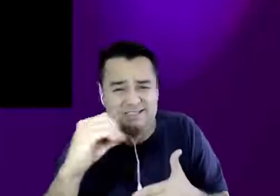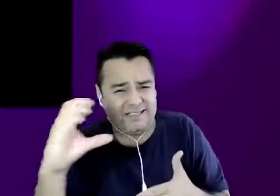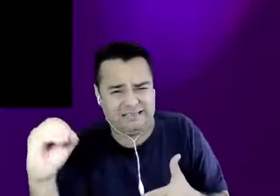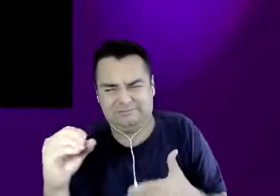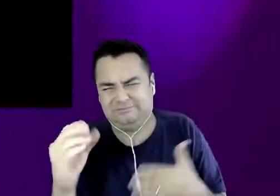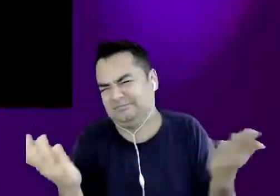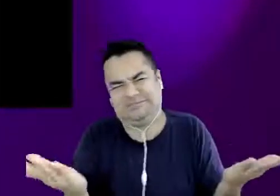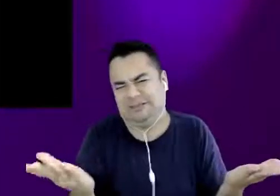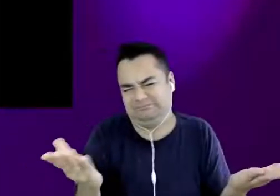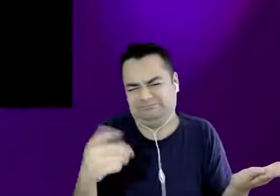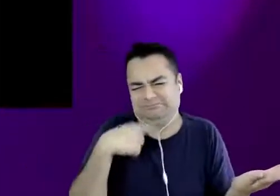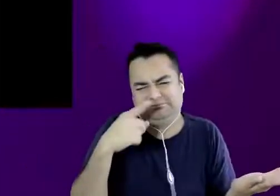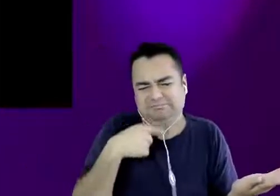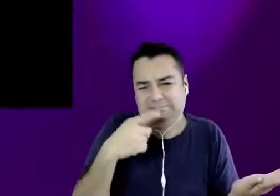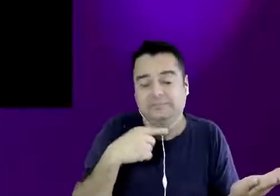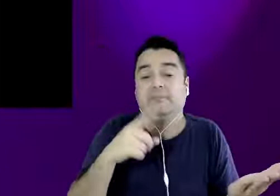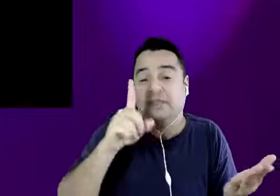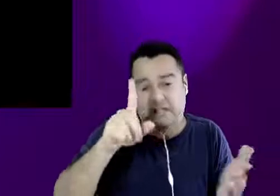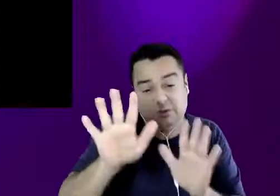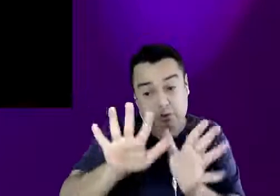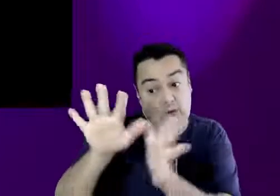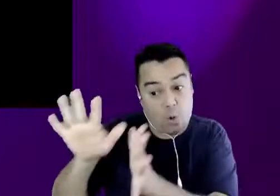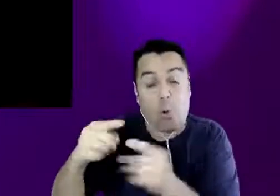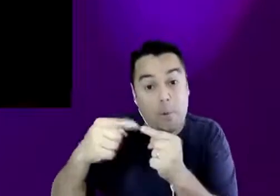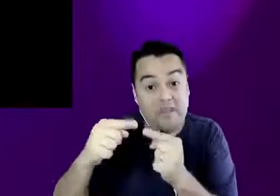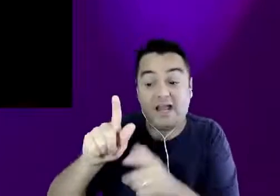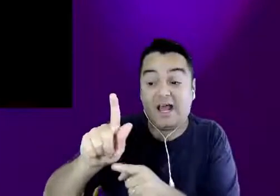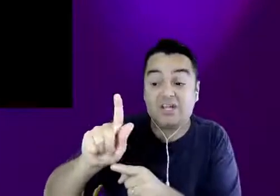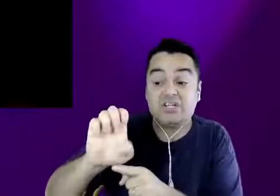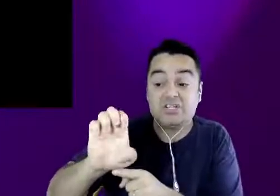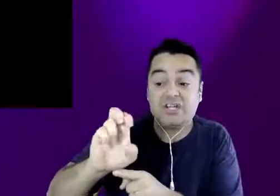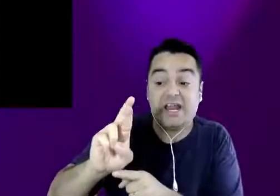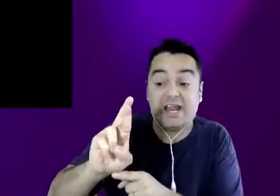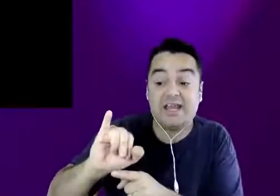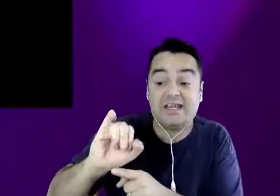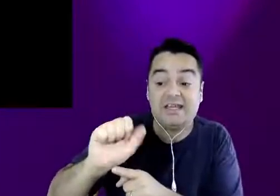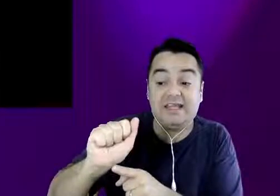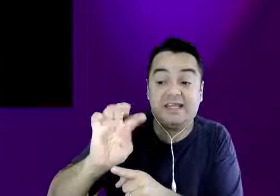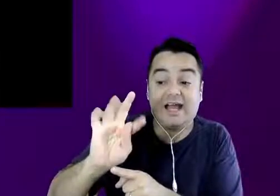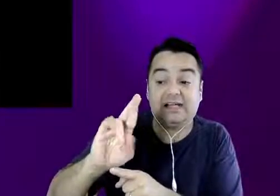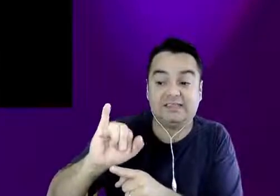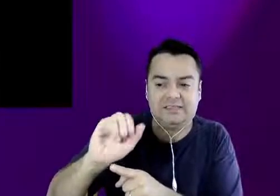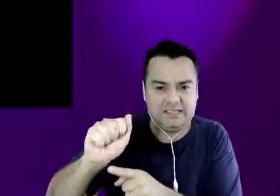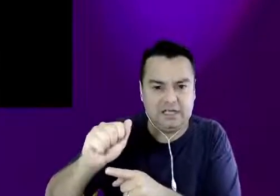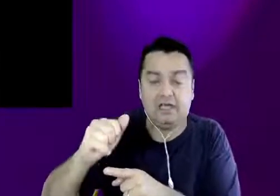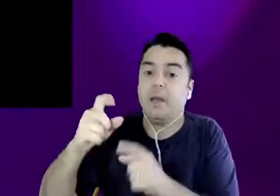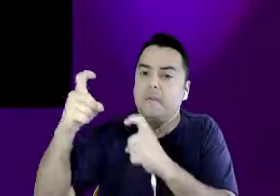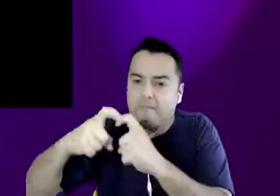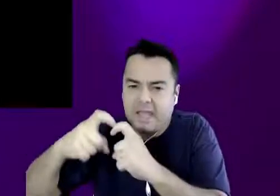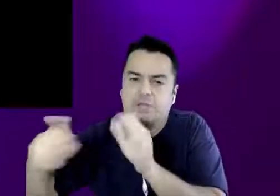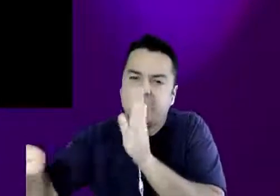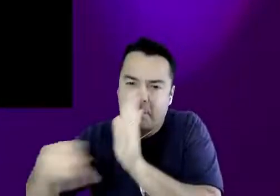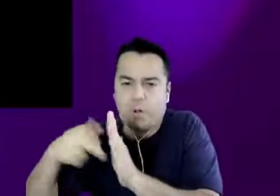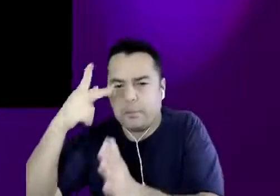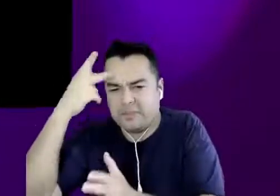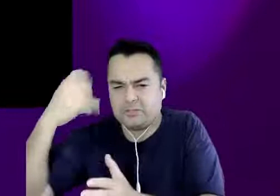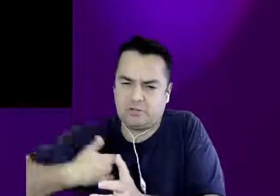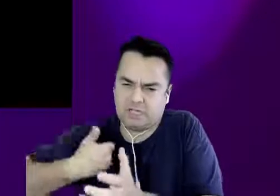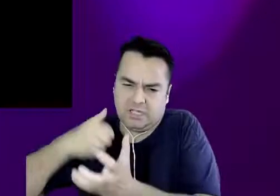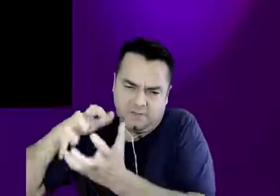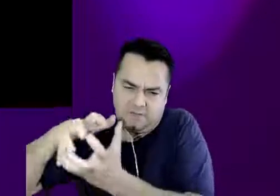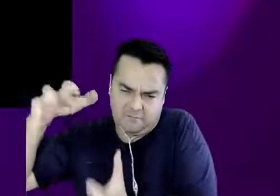what the world collectively is now trying to invest in, is to have a healthy and slow